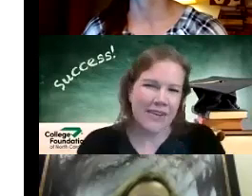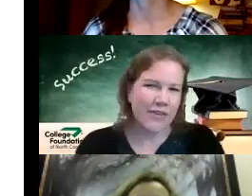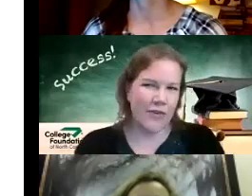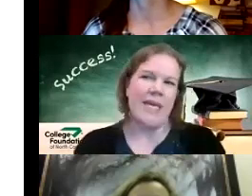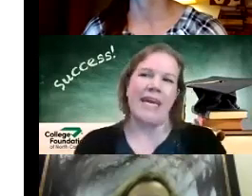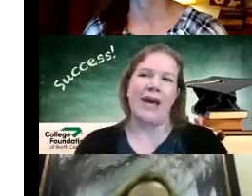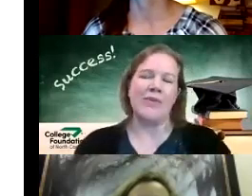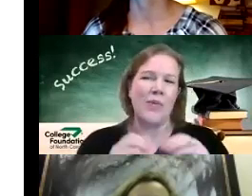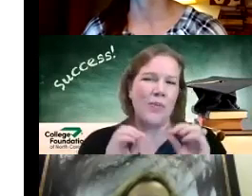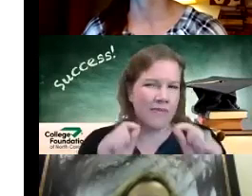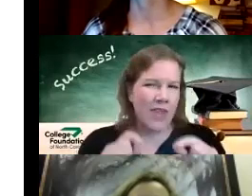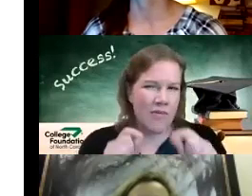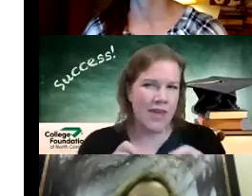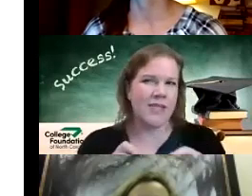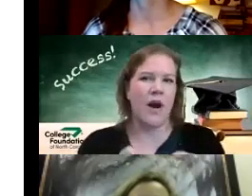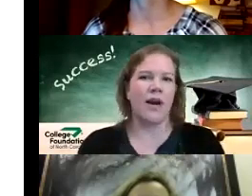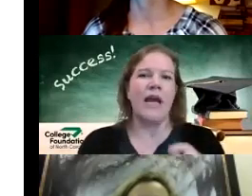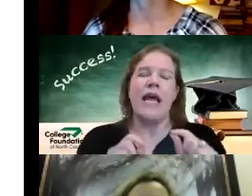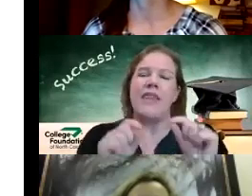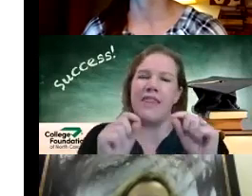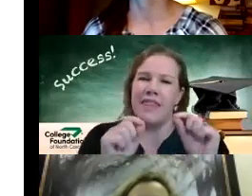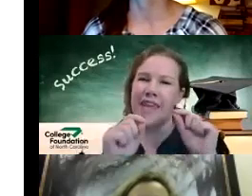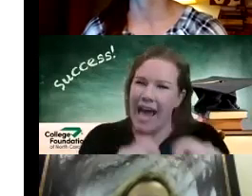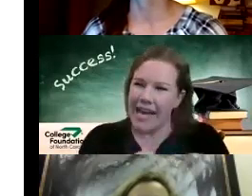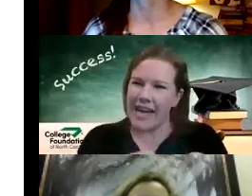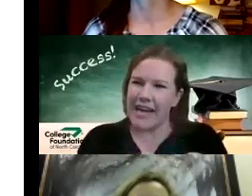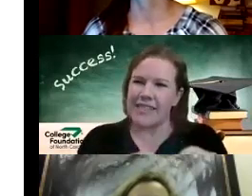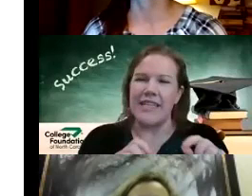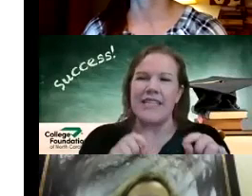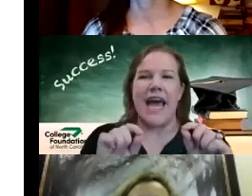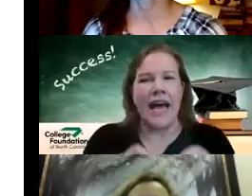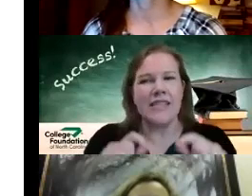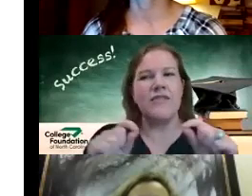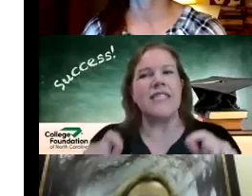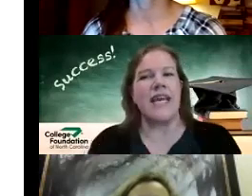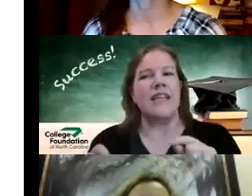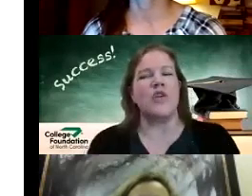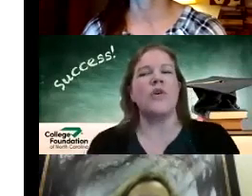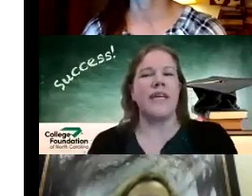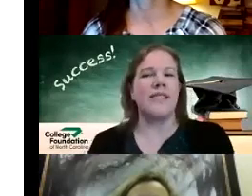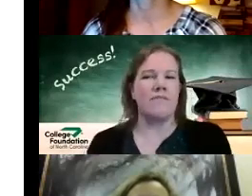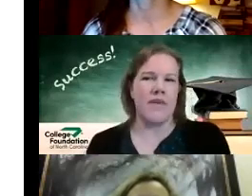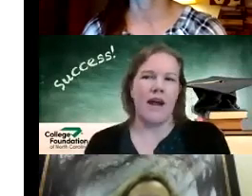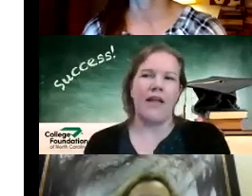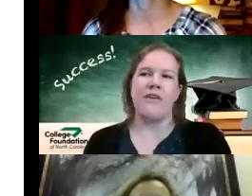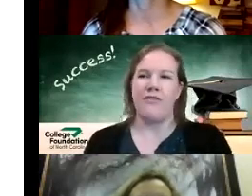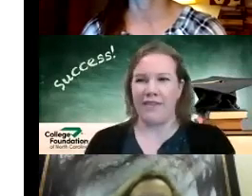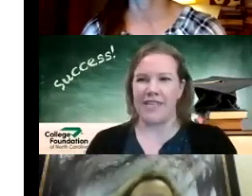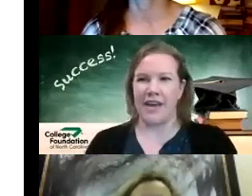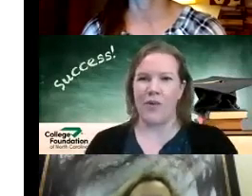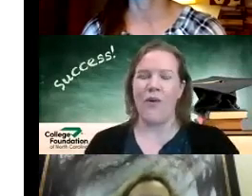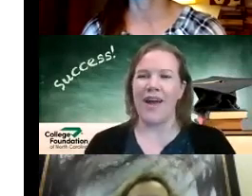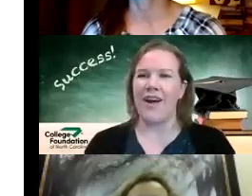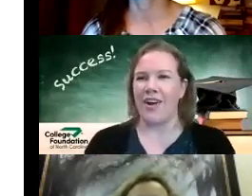bit different from the income. So note this part. The assets is as of the day that you click submit on the